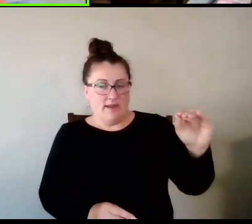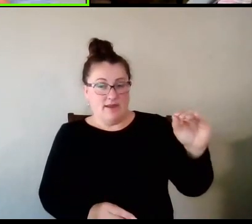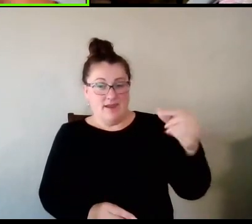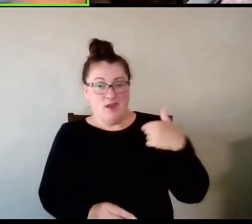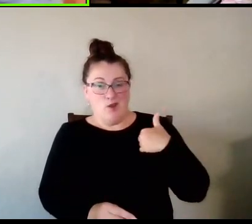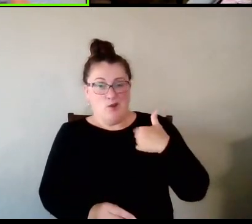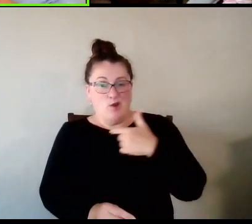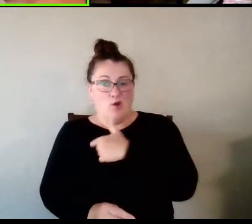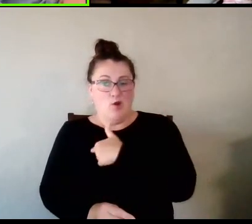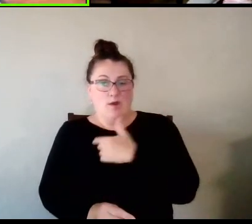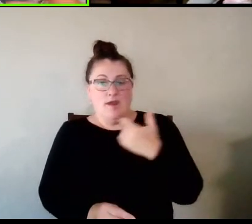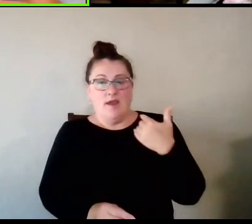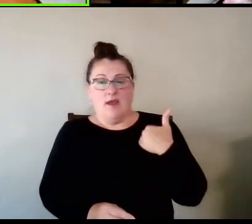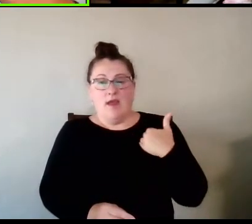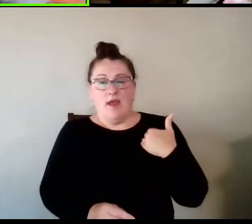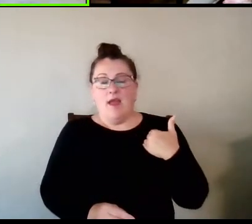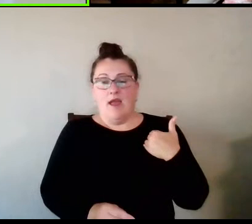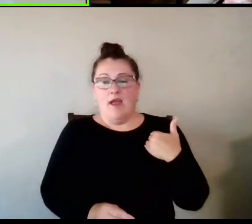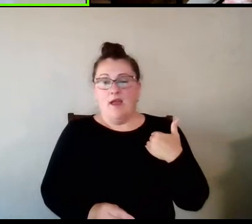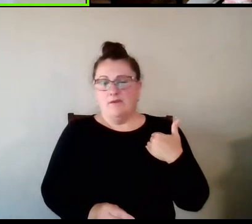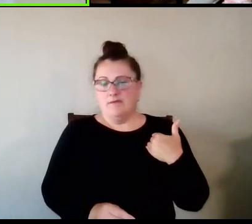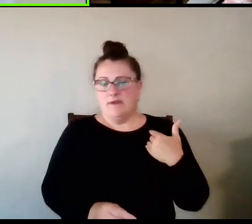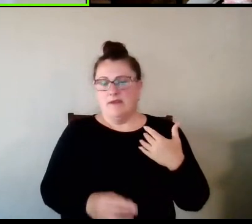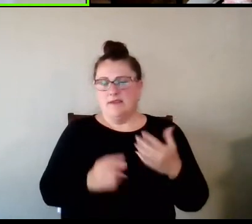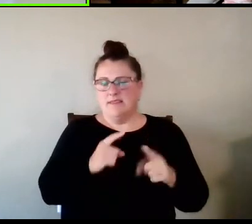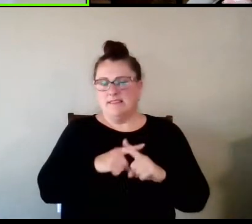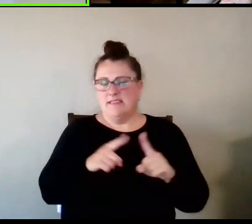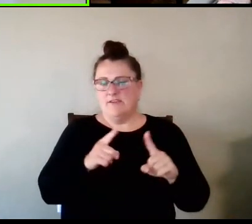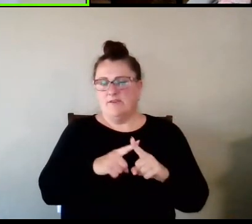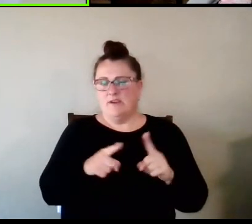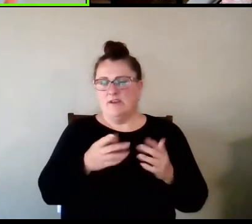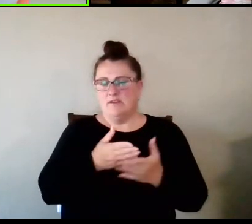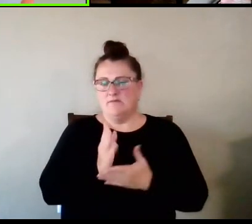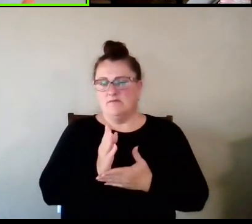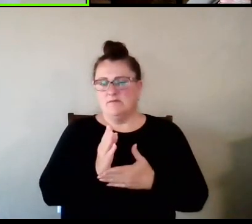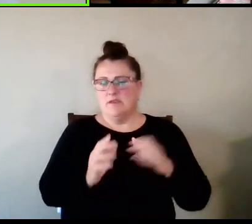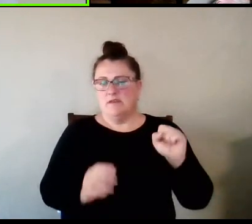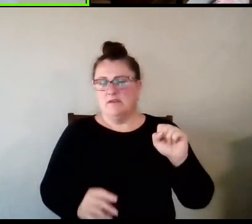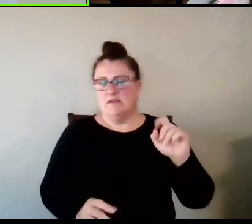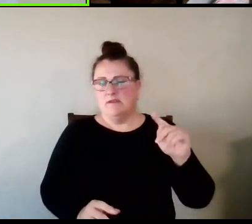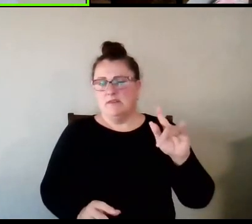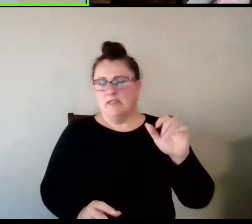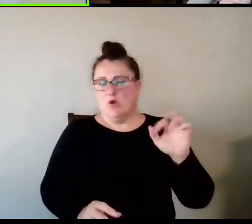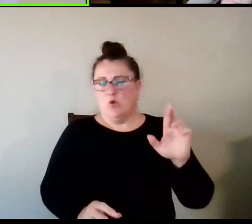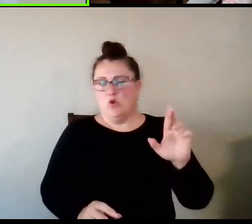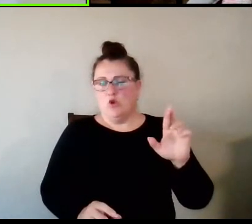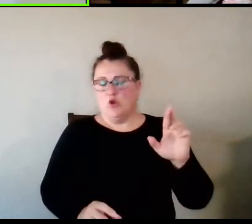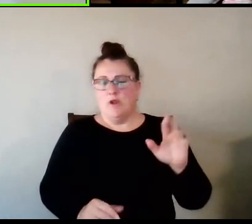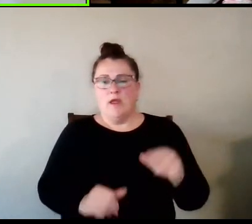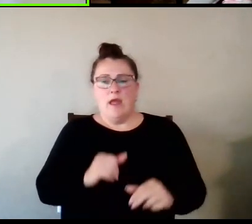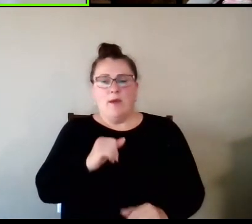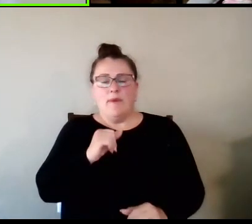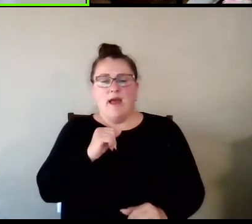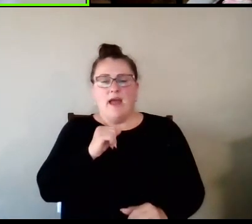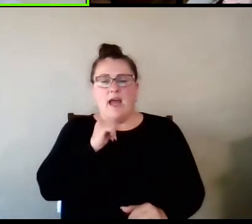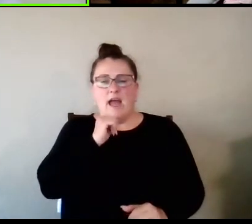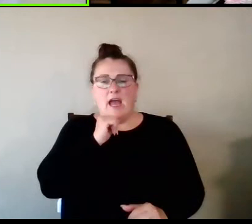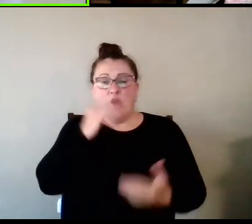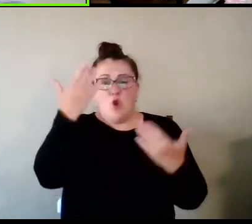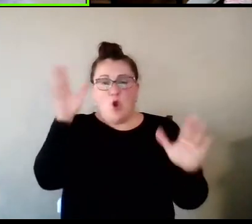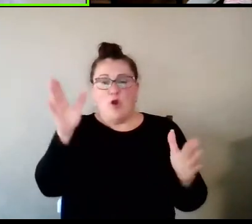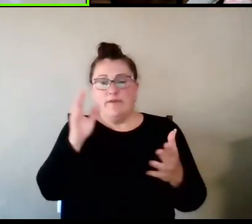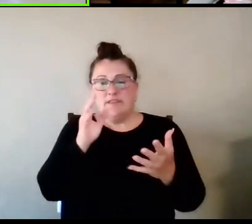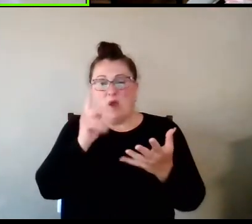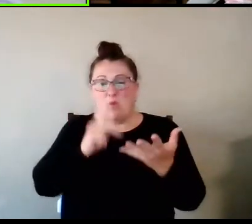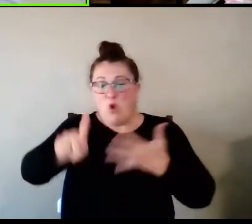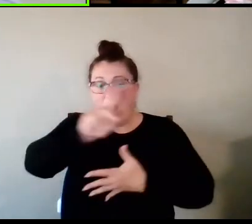we actually have the right to take into account the different stakeholders. The reason why I'm not sure it's a priority to move to a B Corp is